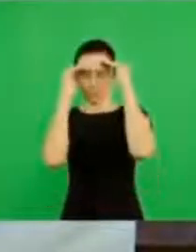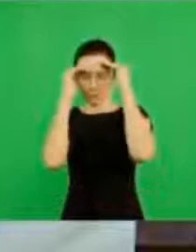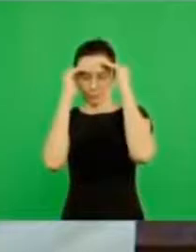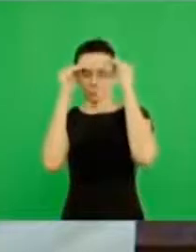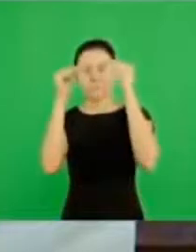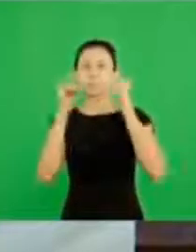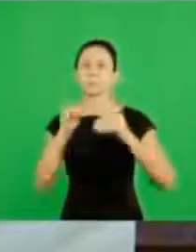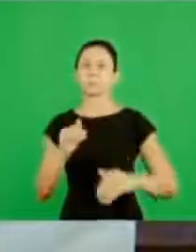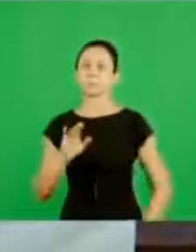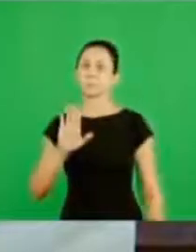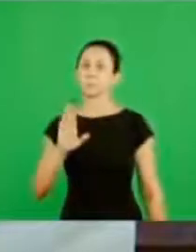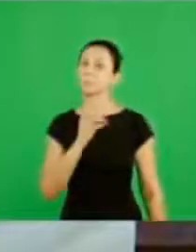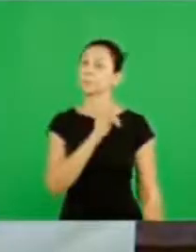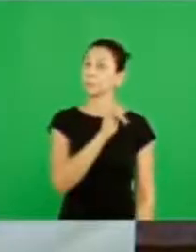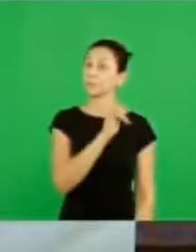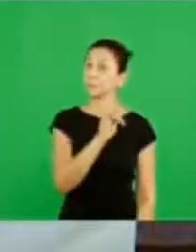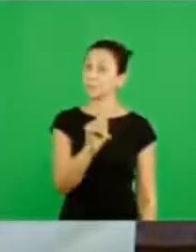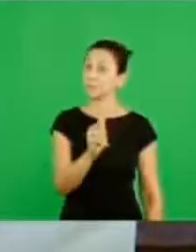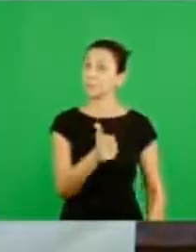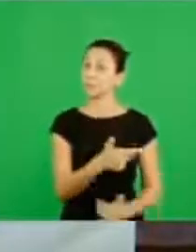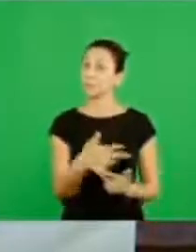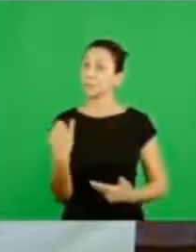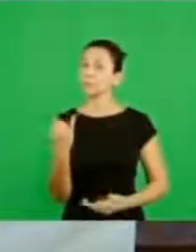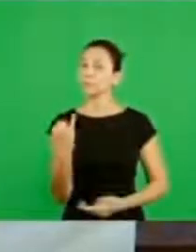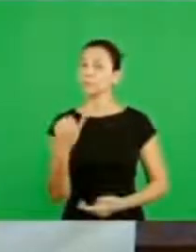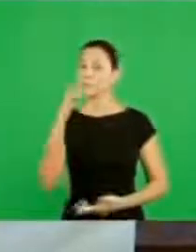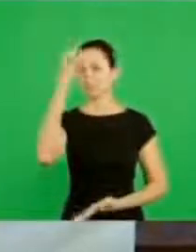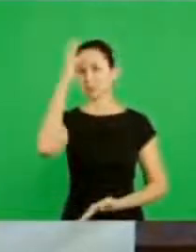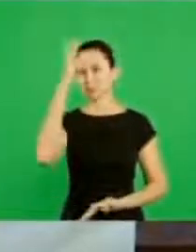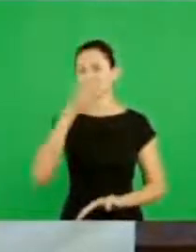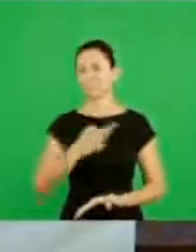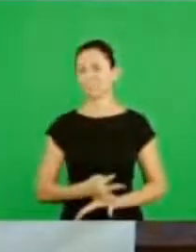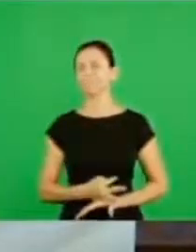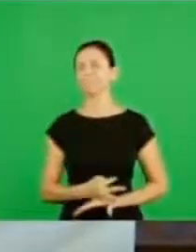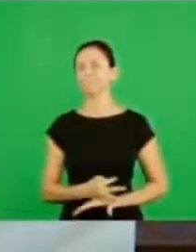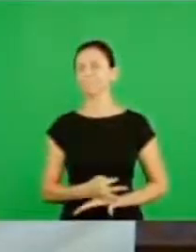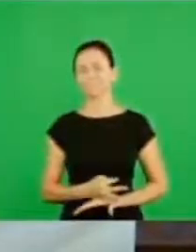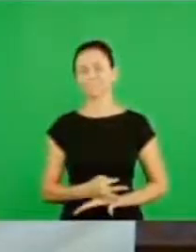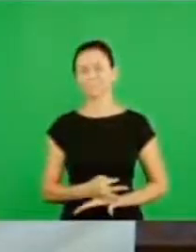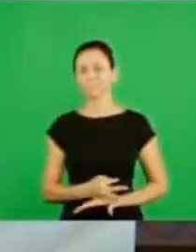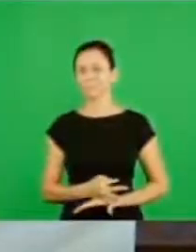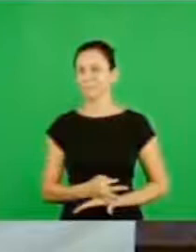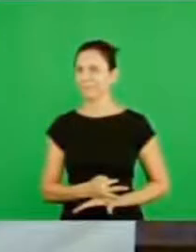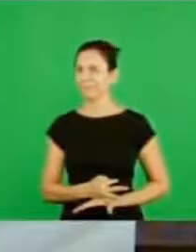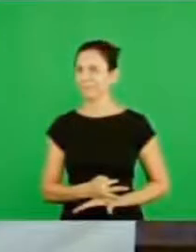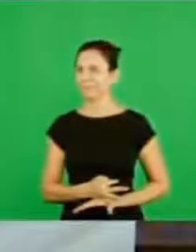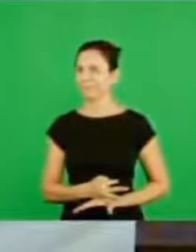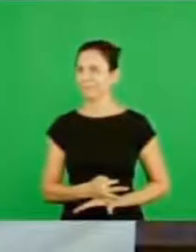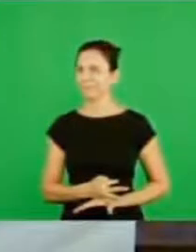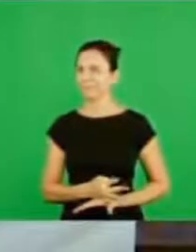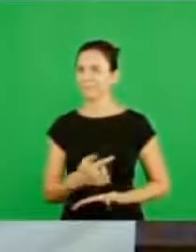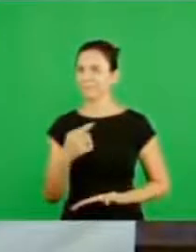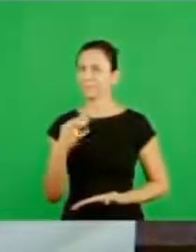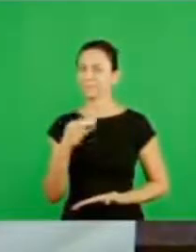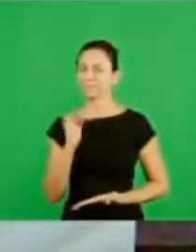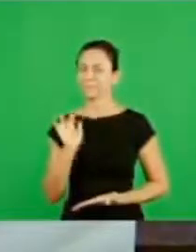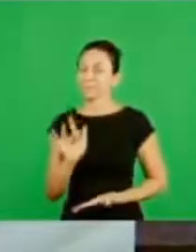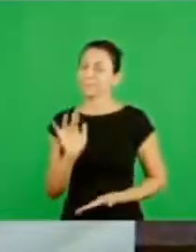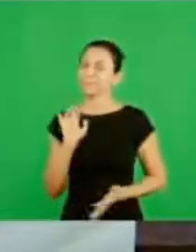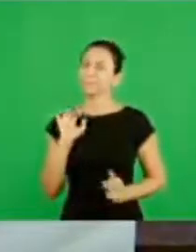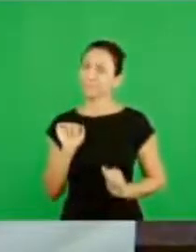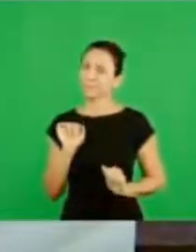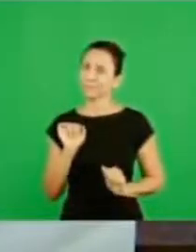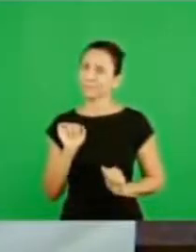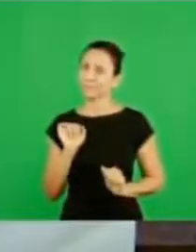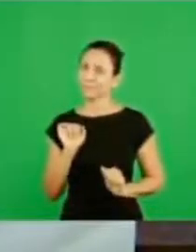not just here in Brazil, but in all the world. And we respect this. But we say one thing. Our faith,